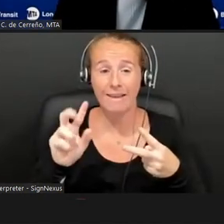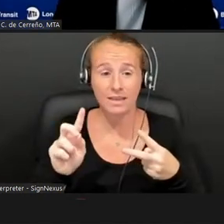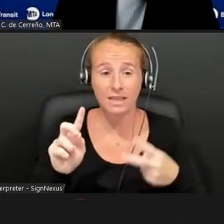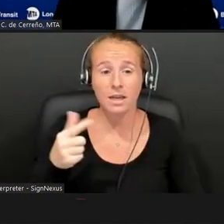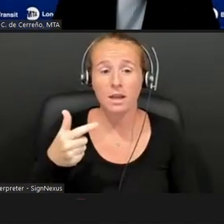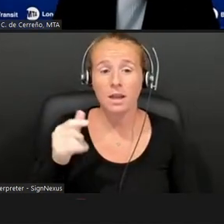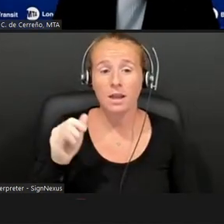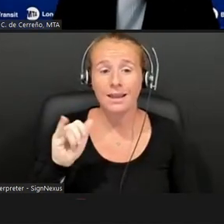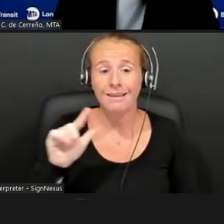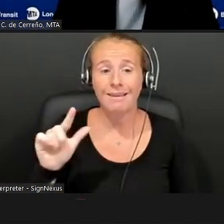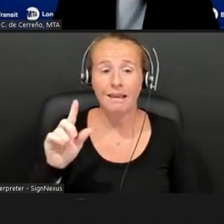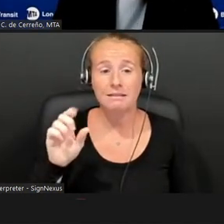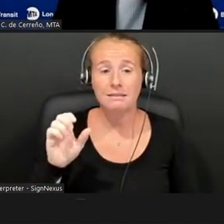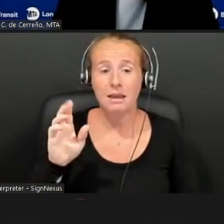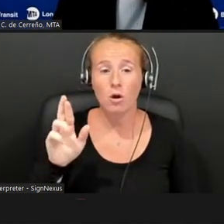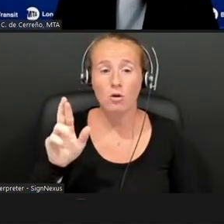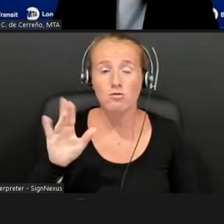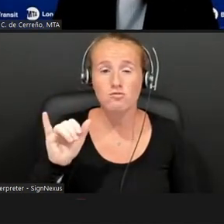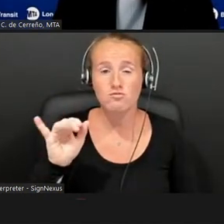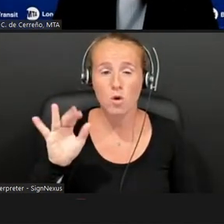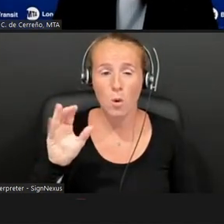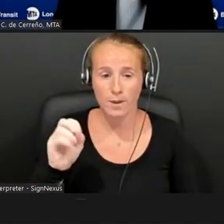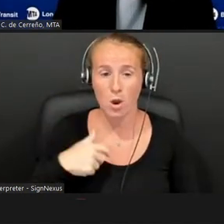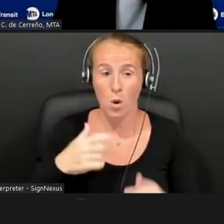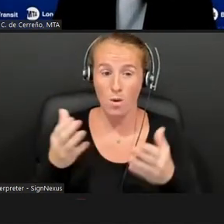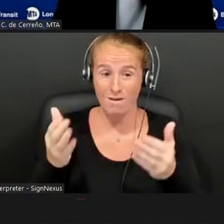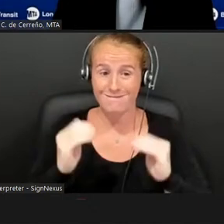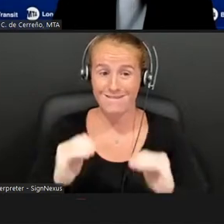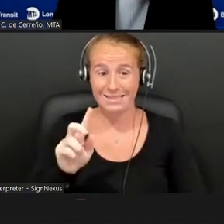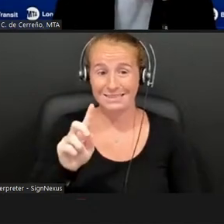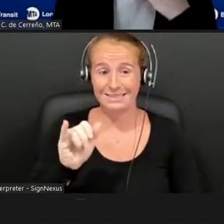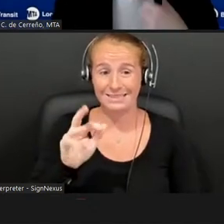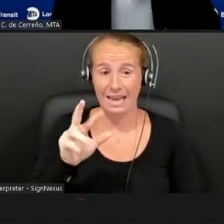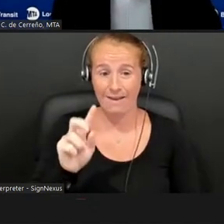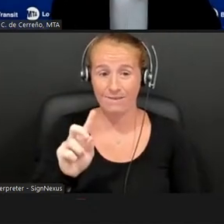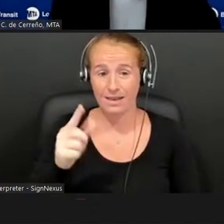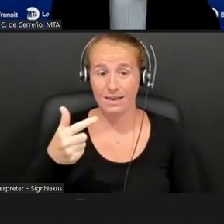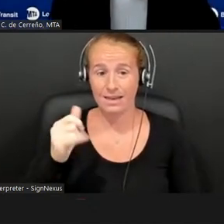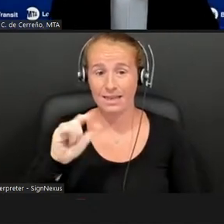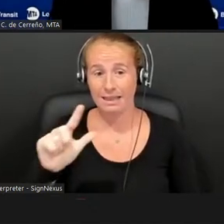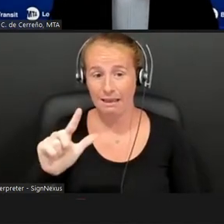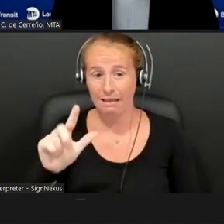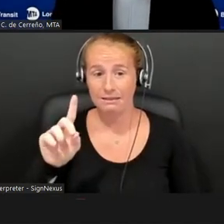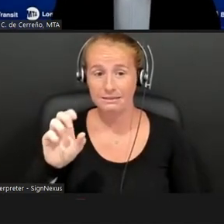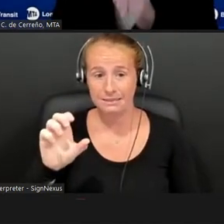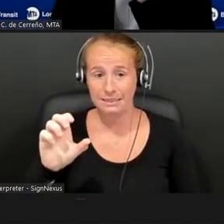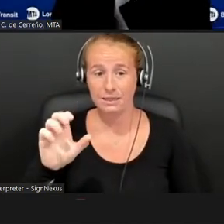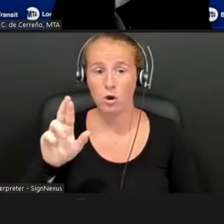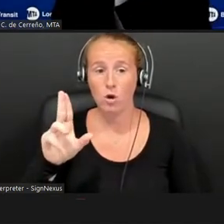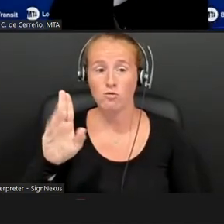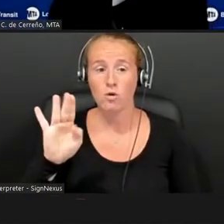our next speaker is David Gilda Rubio bought by sudeep upriti